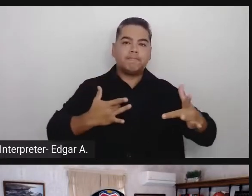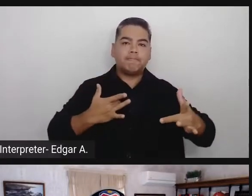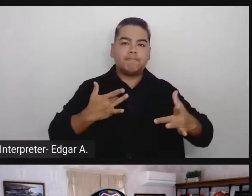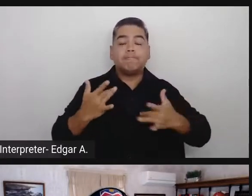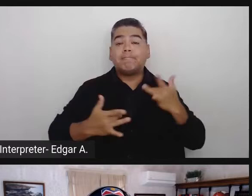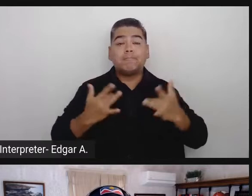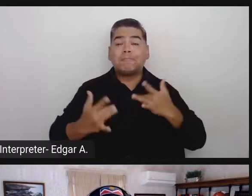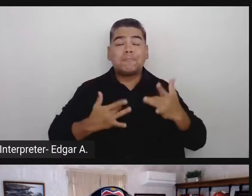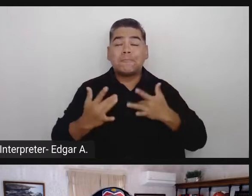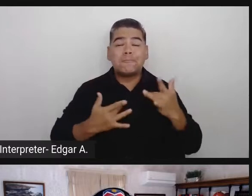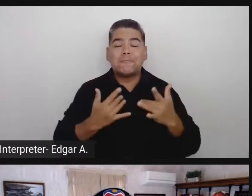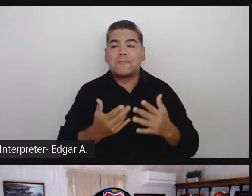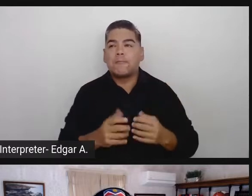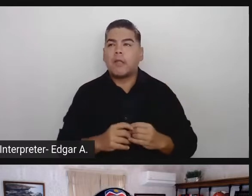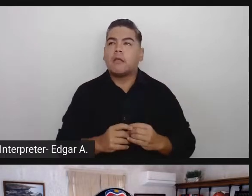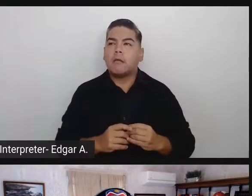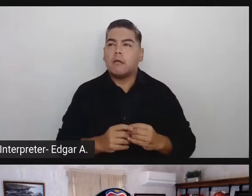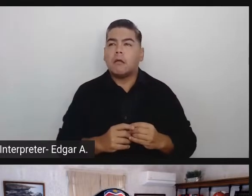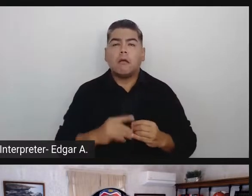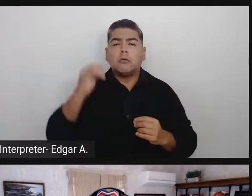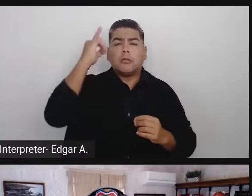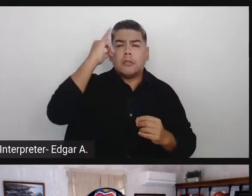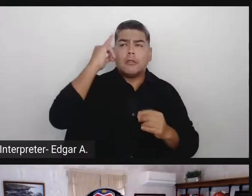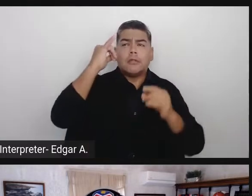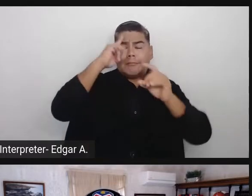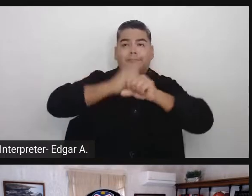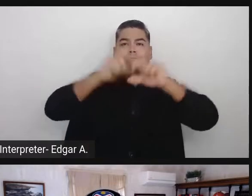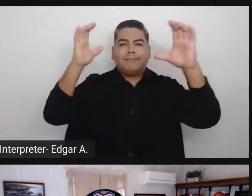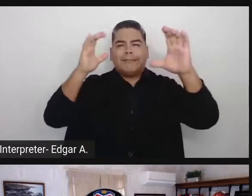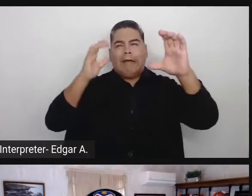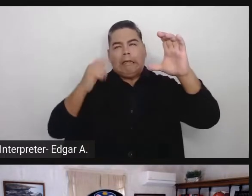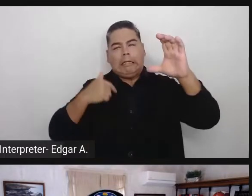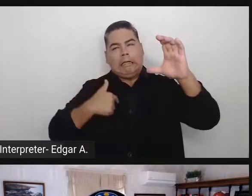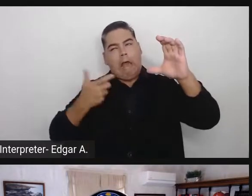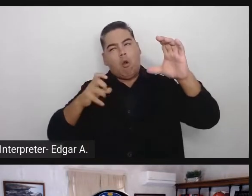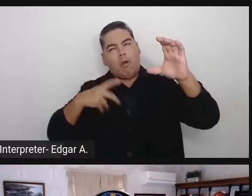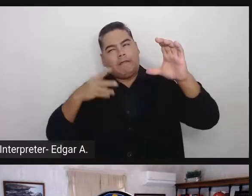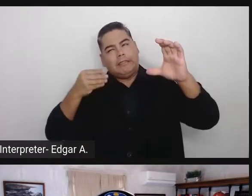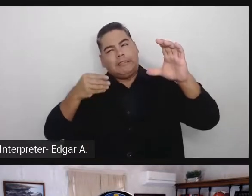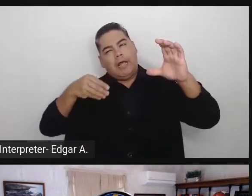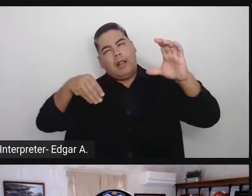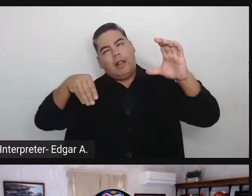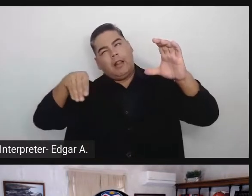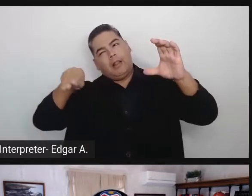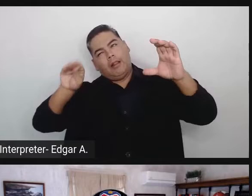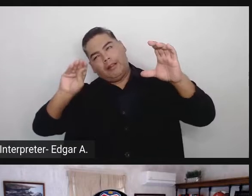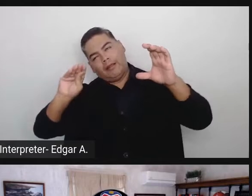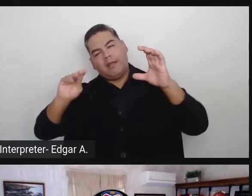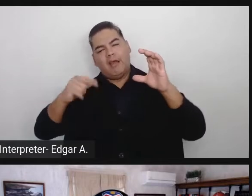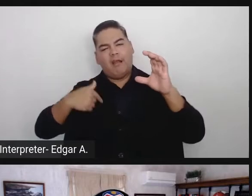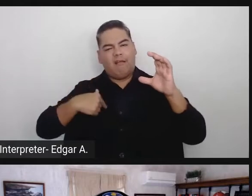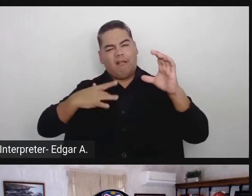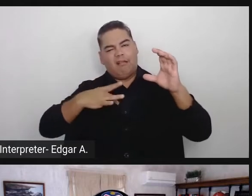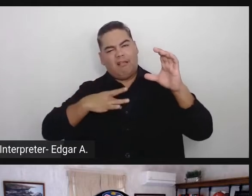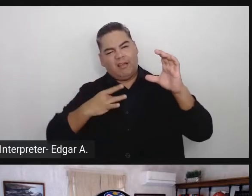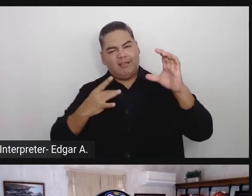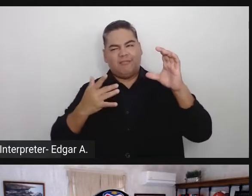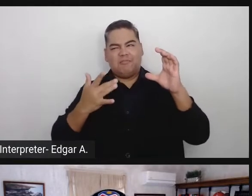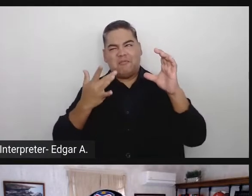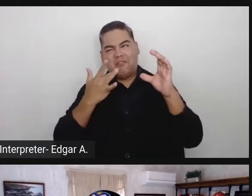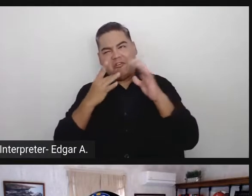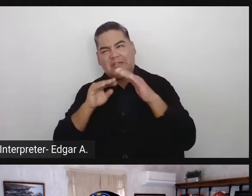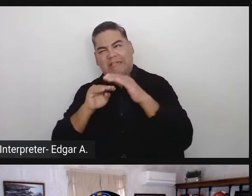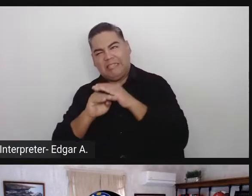this idea of, well, I don't want to have to sell it. It's a little bit sleazy or sketchy to have to go sell,